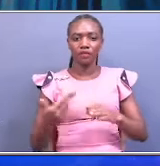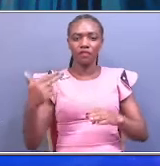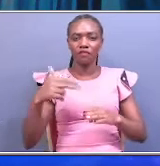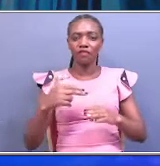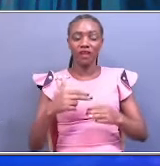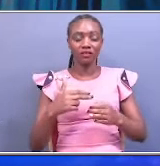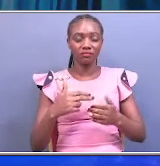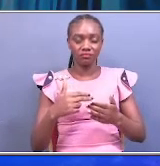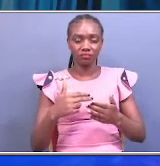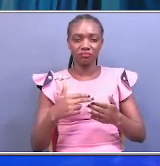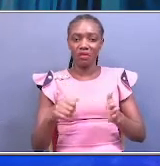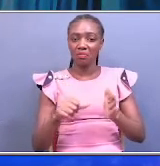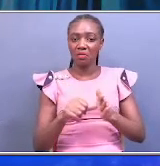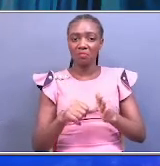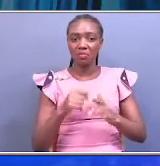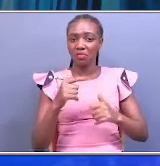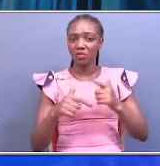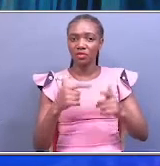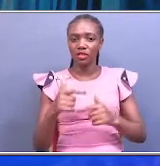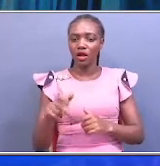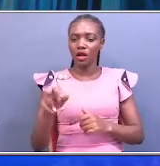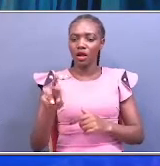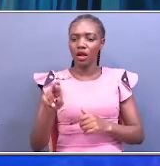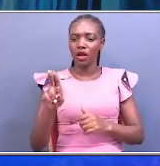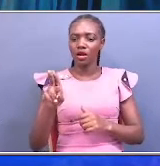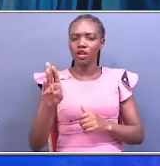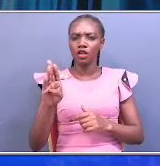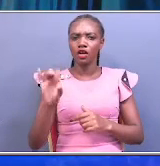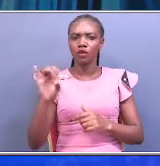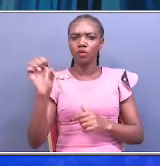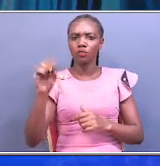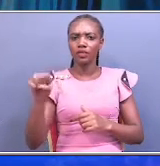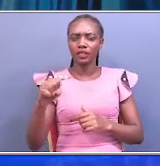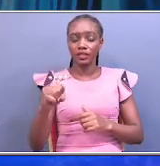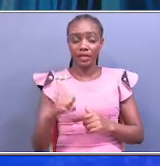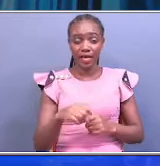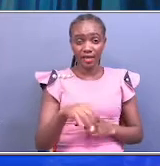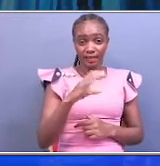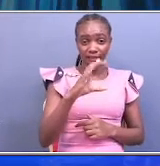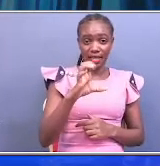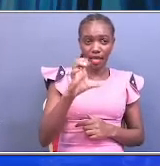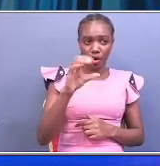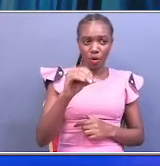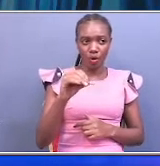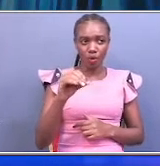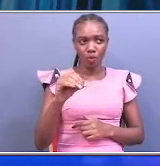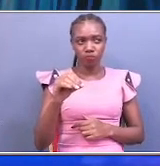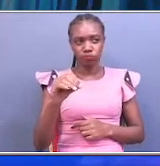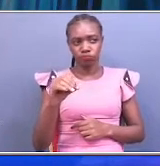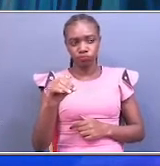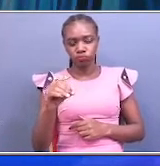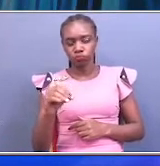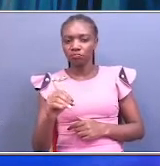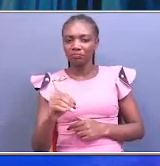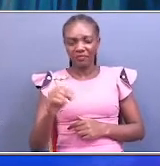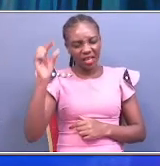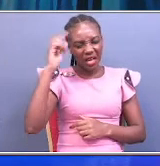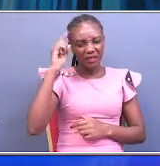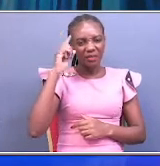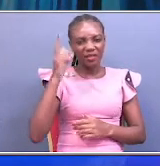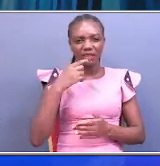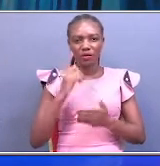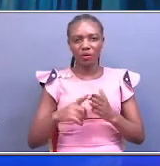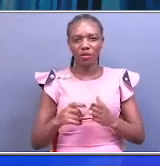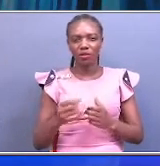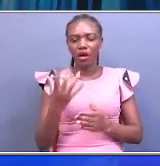country persists, Rubis Energy CEO Christian Bergeron has been deported after the government established that the oil